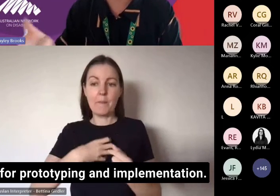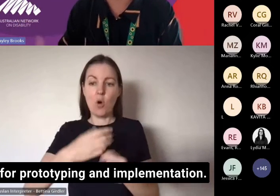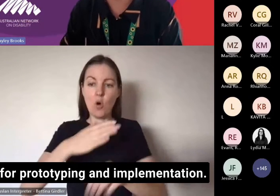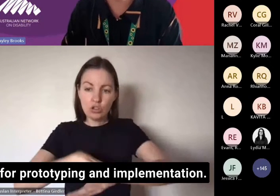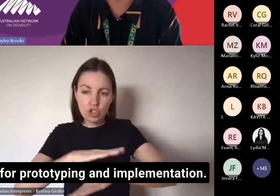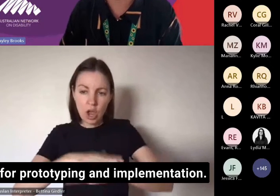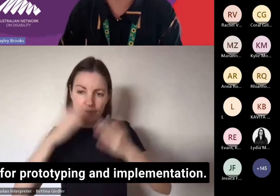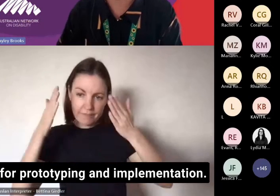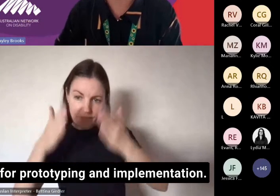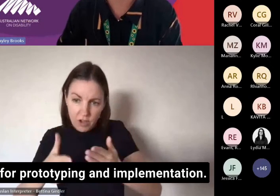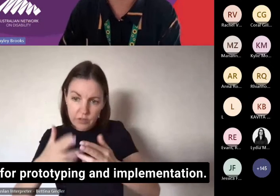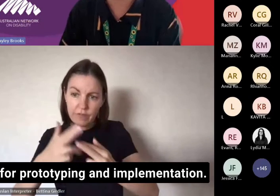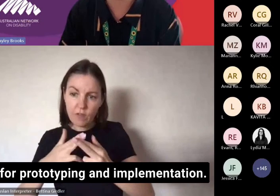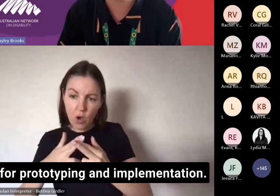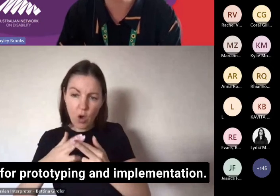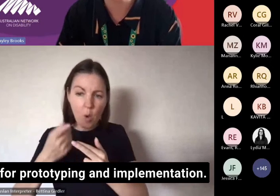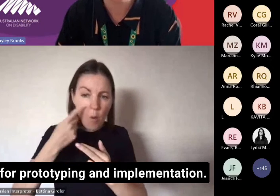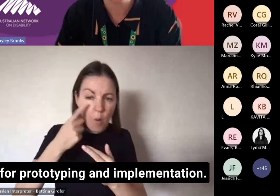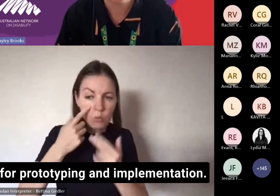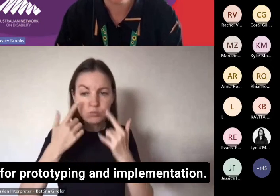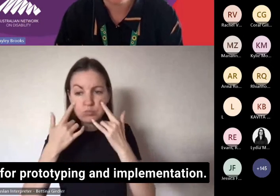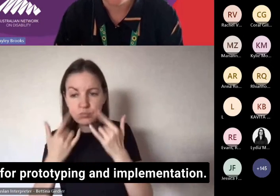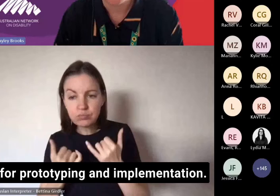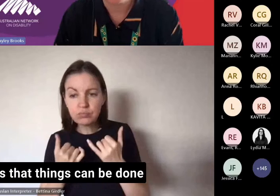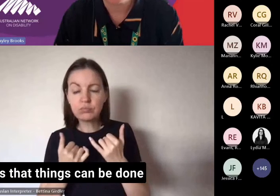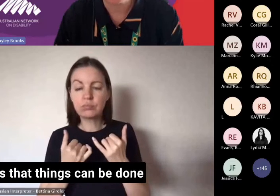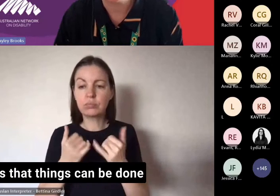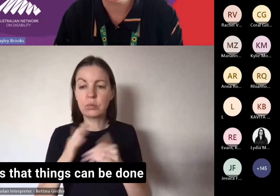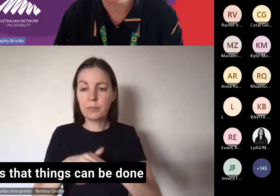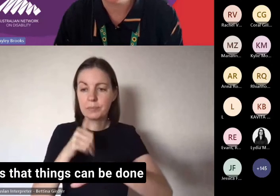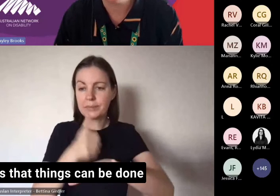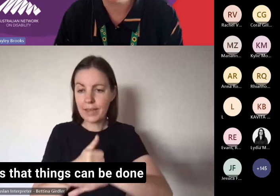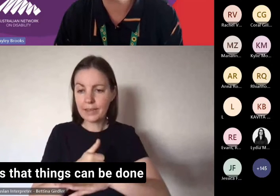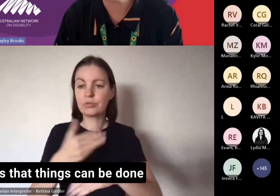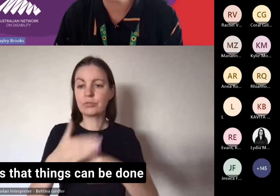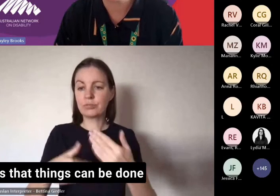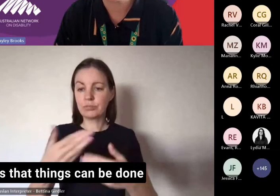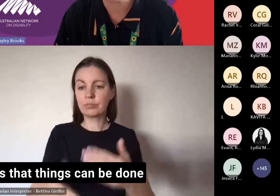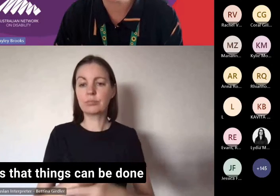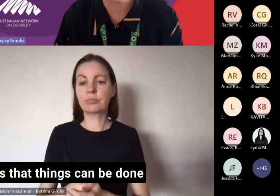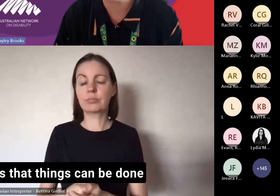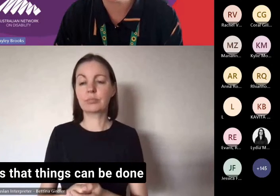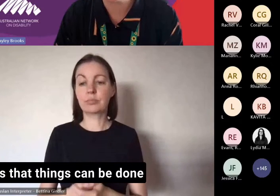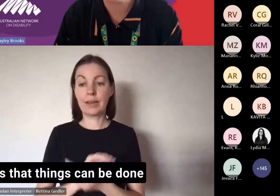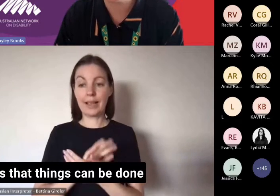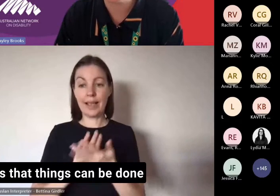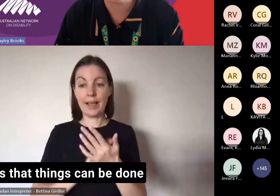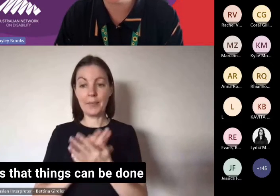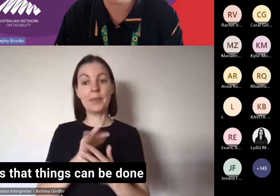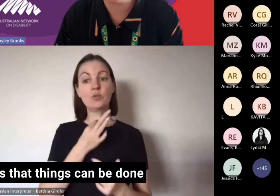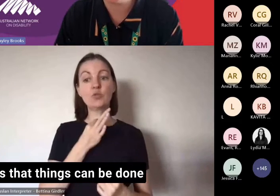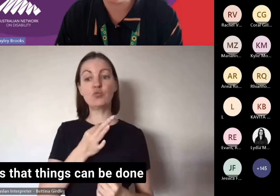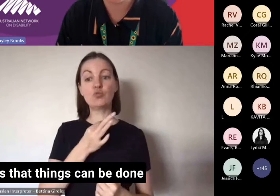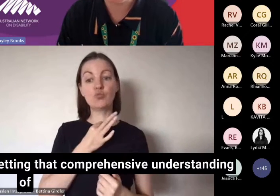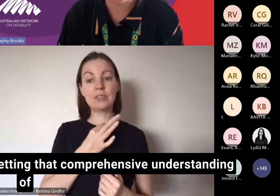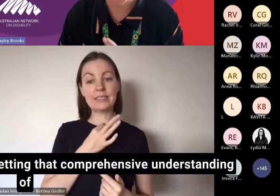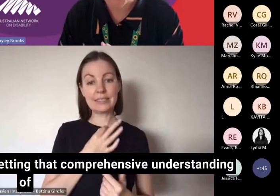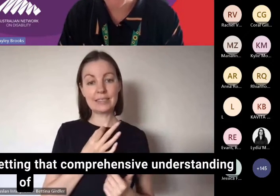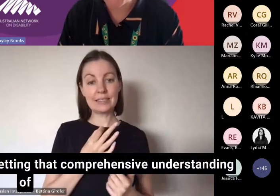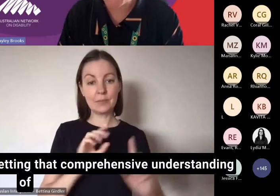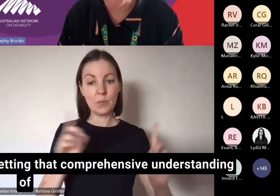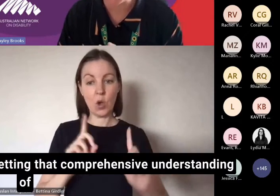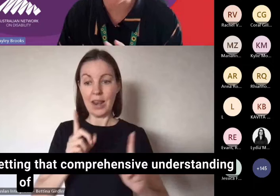for prototyping and implementation. And so the risk is that things can be done